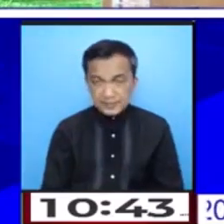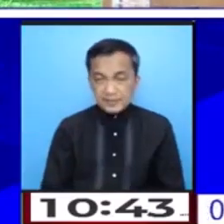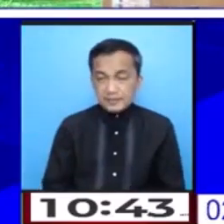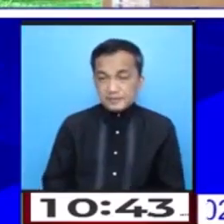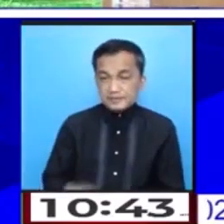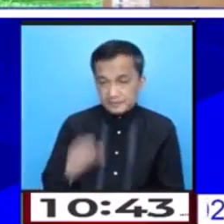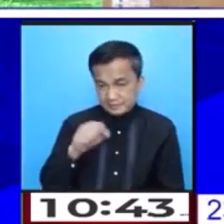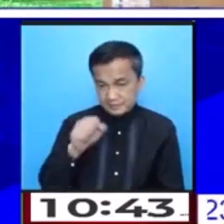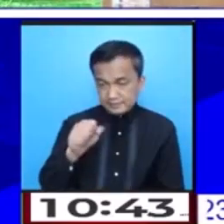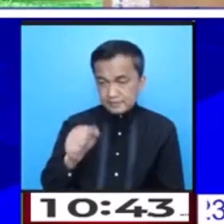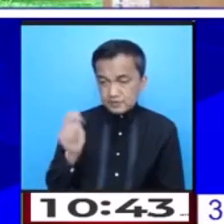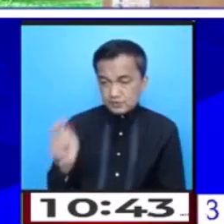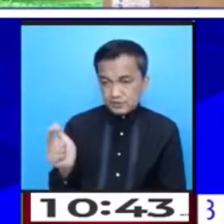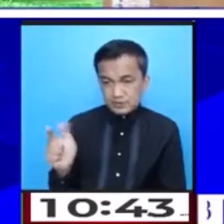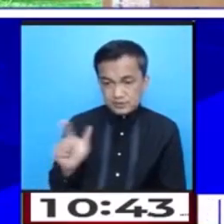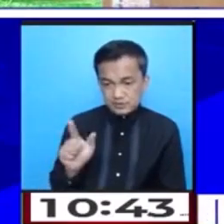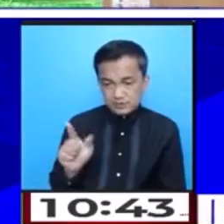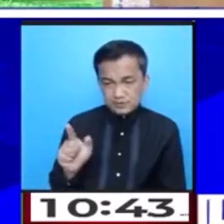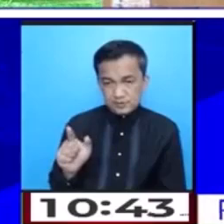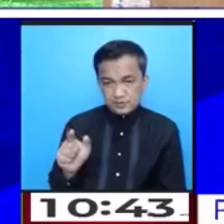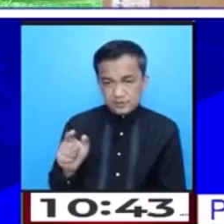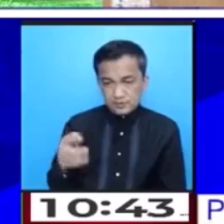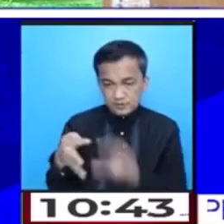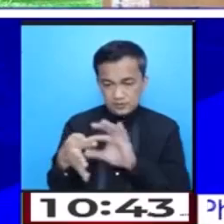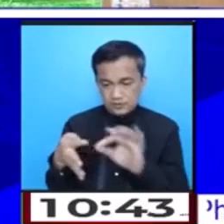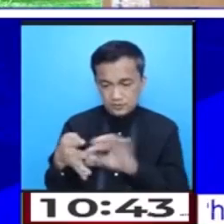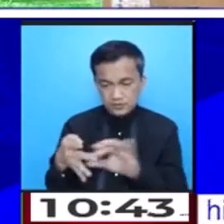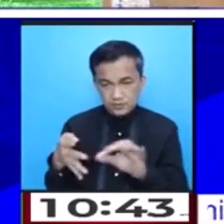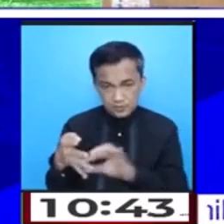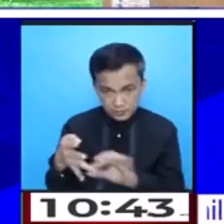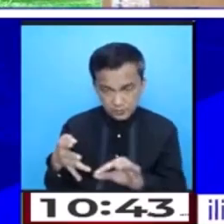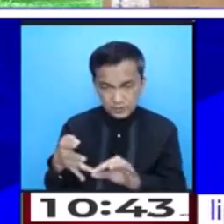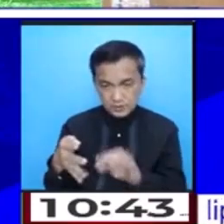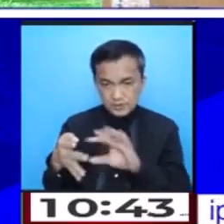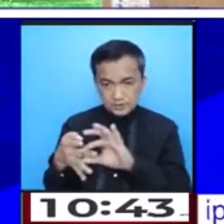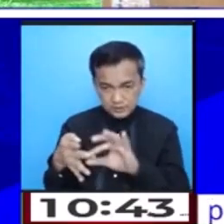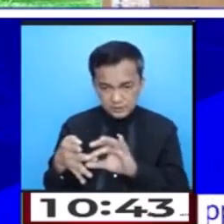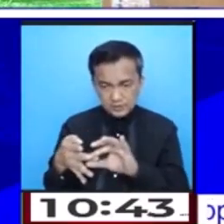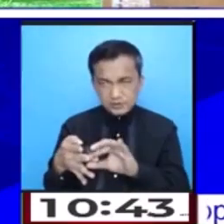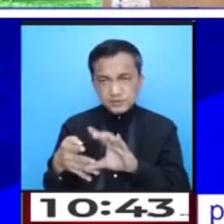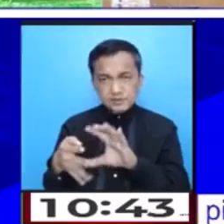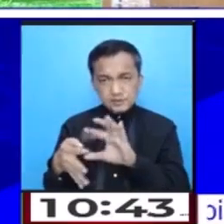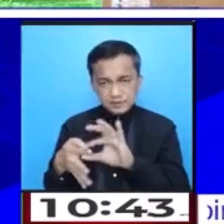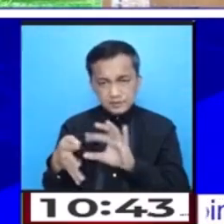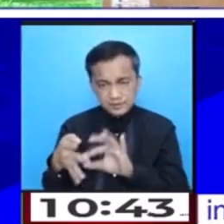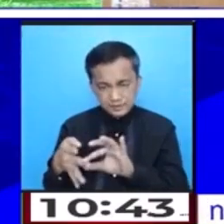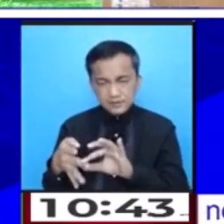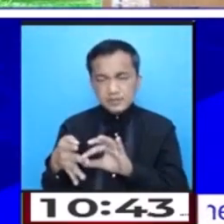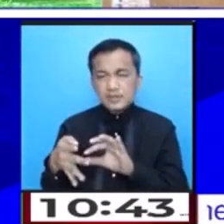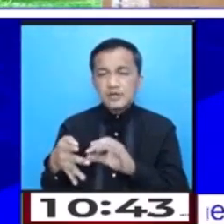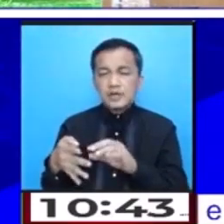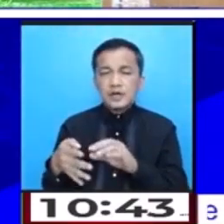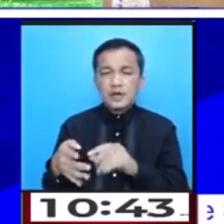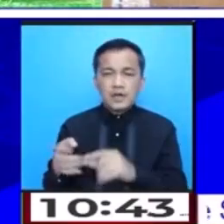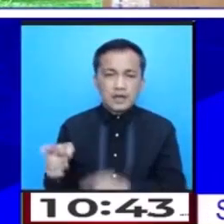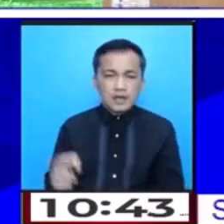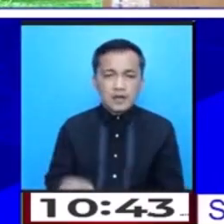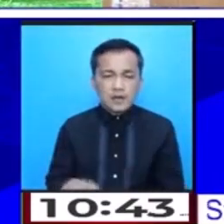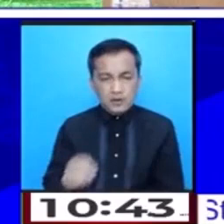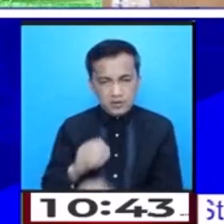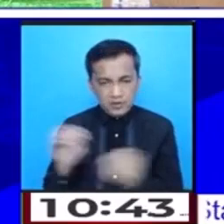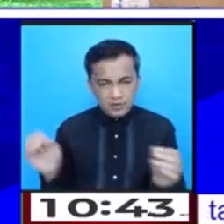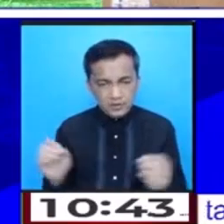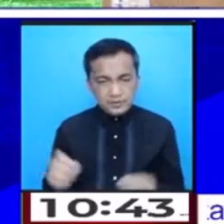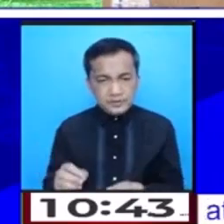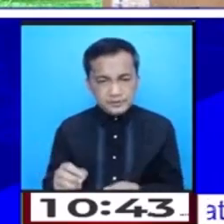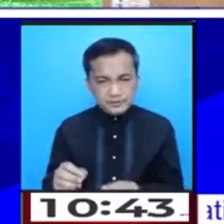2021, the quarters there, particularly the first two quarters, are obviously still the high growth